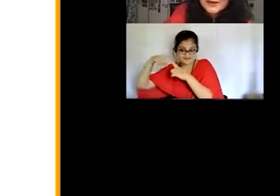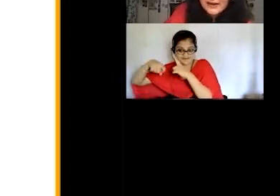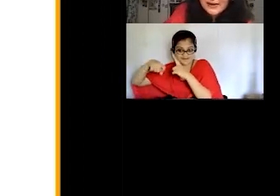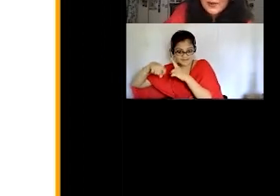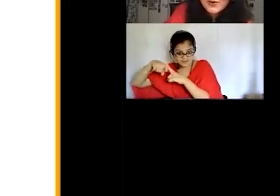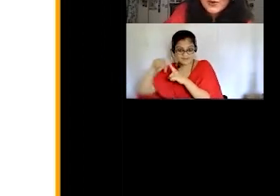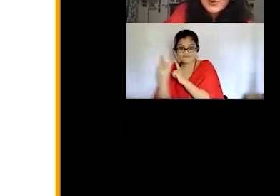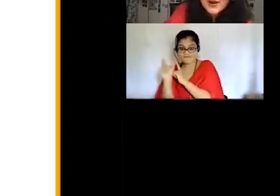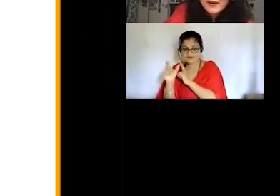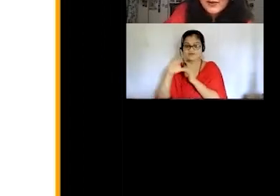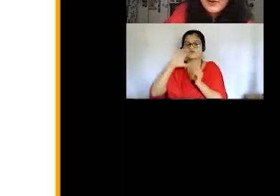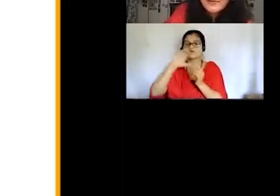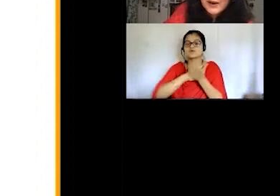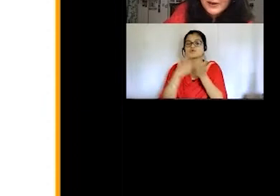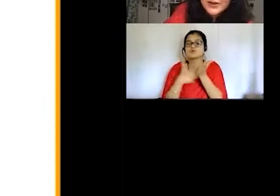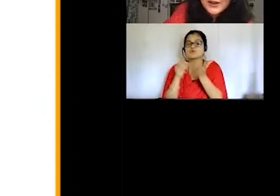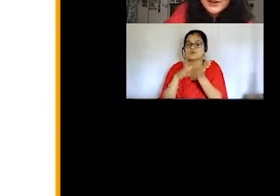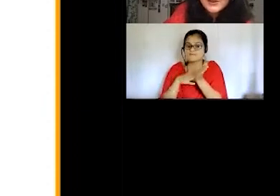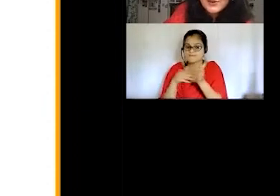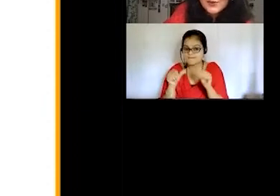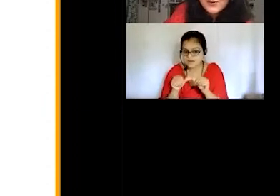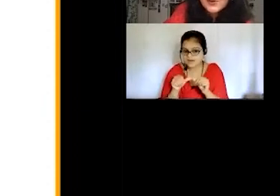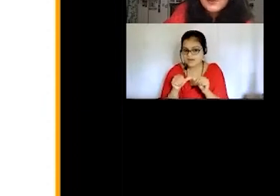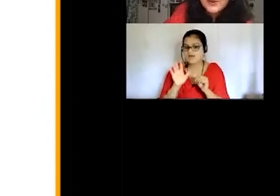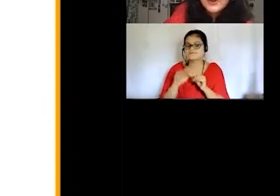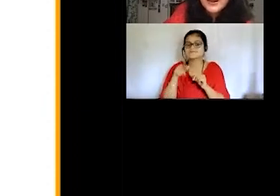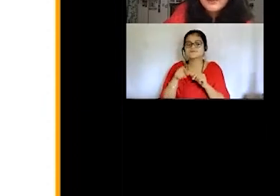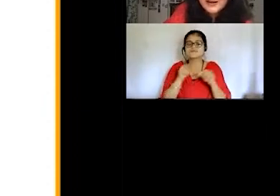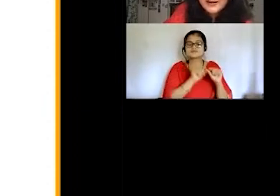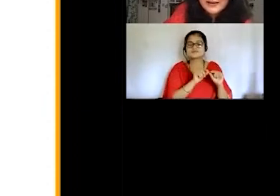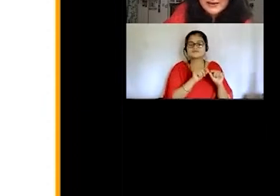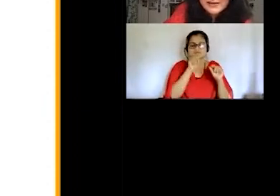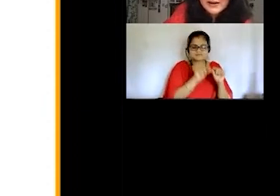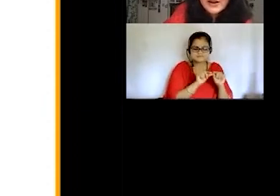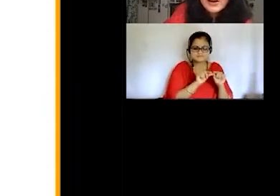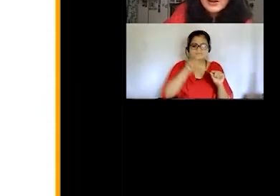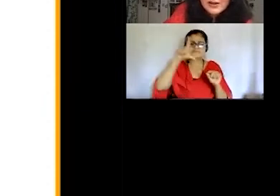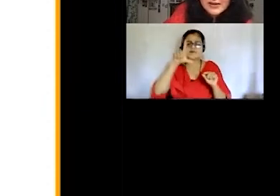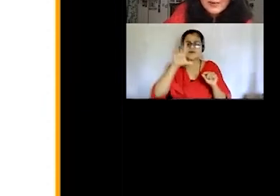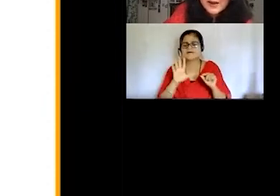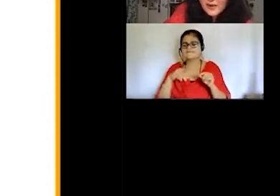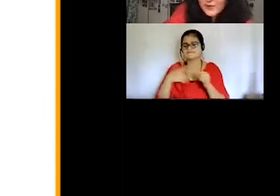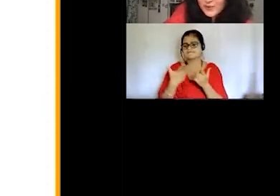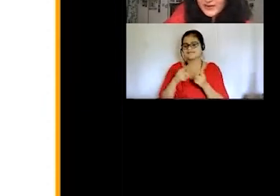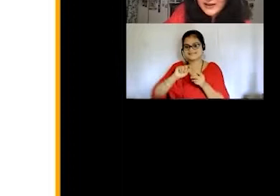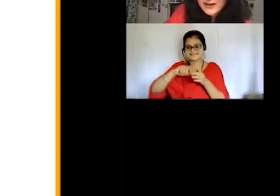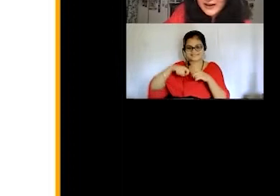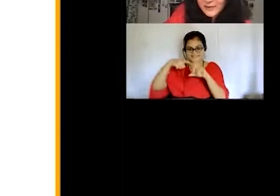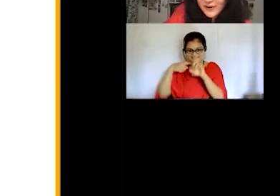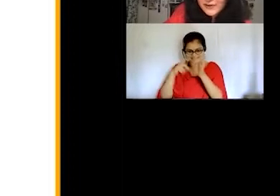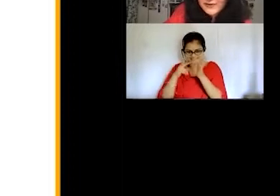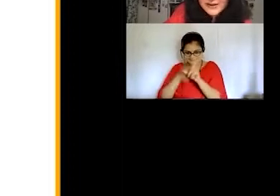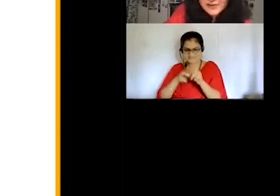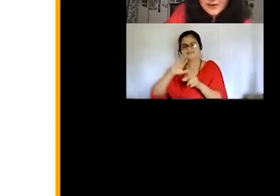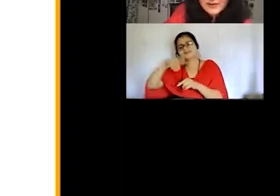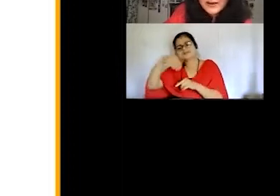chromatic scale was to color or embellish the tones of major and minor keys, a concept that I would visit in another